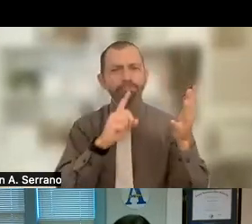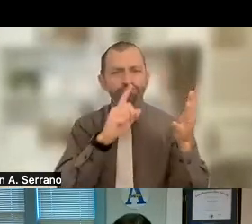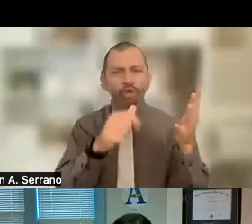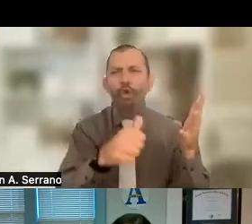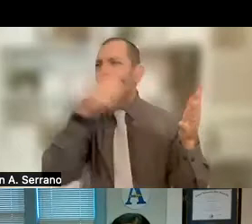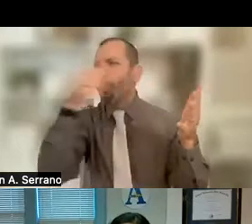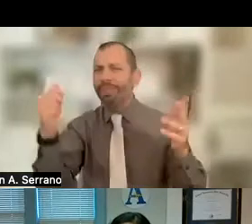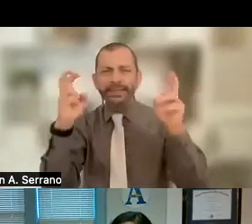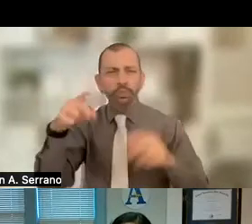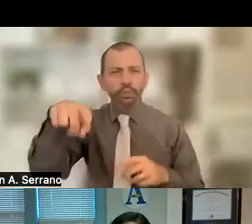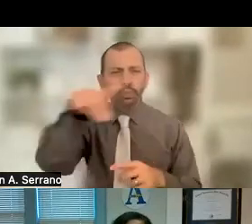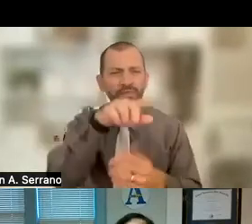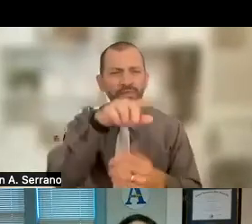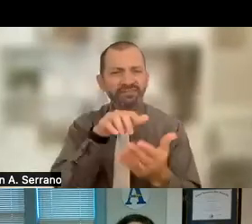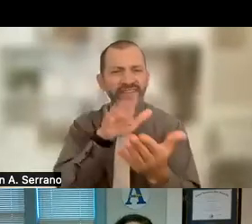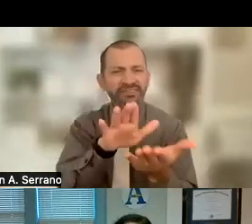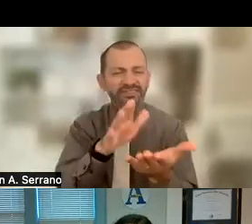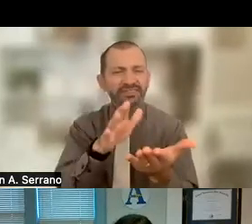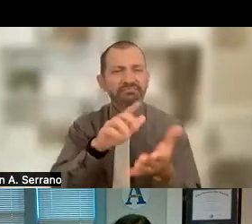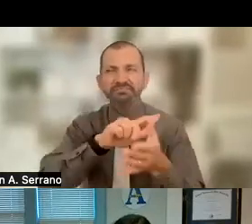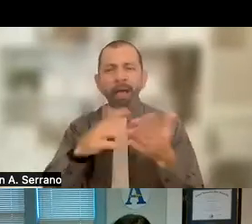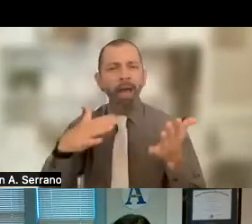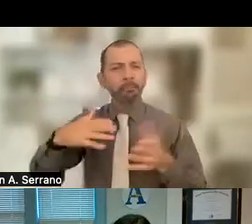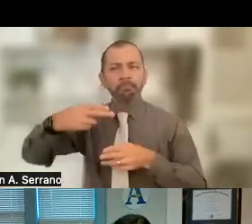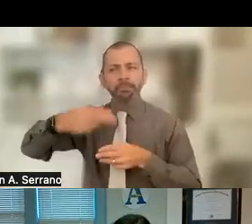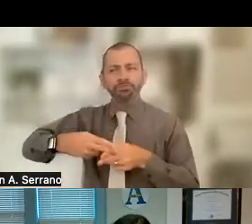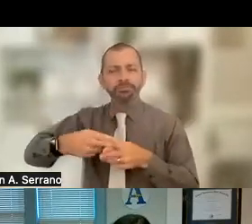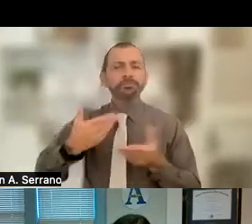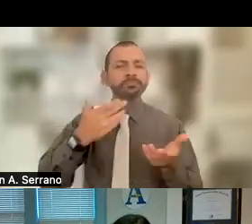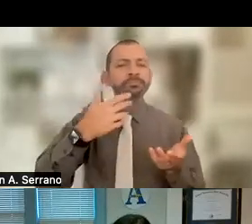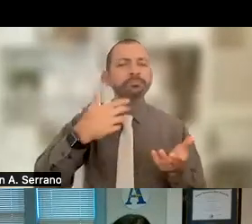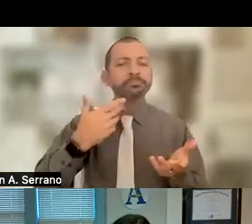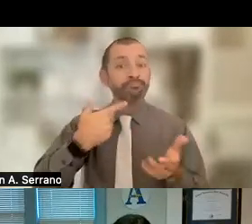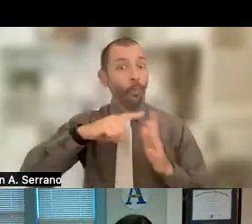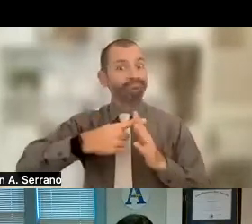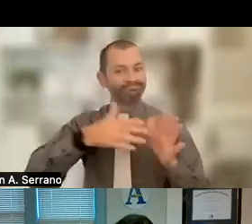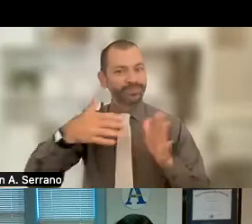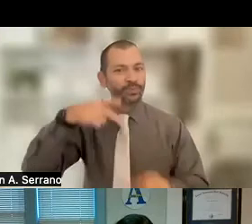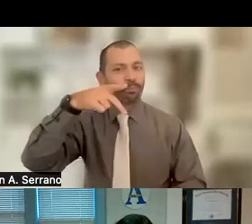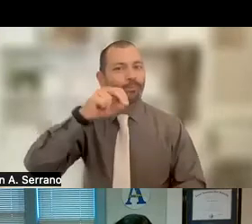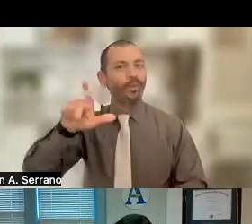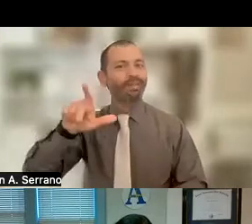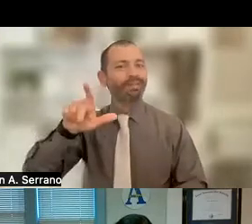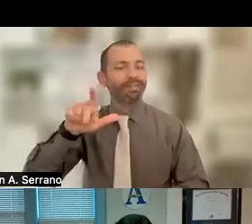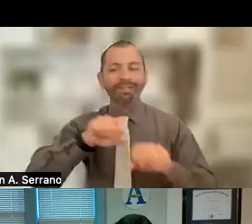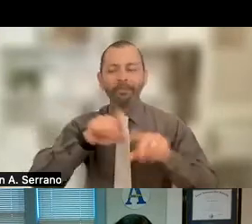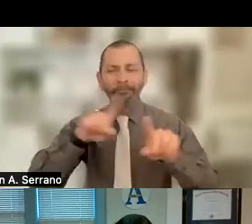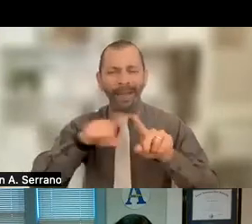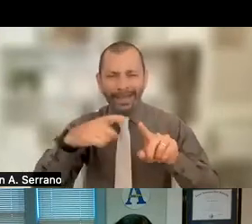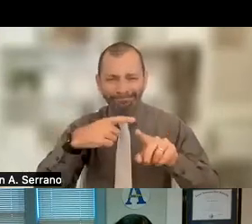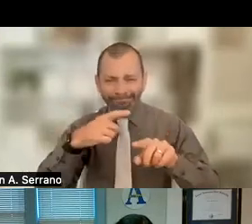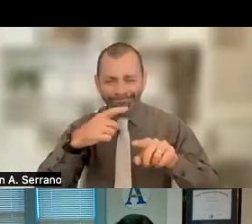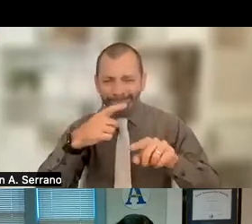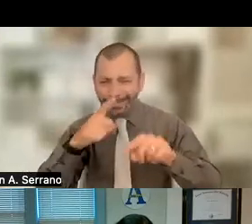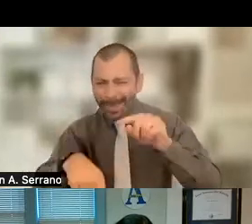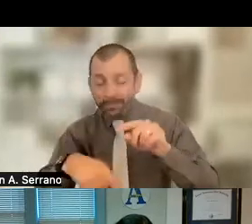I presented a number of different issues, but I'm sure this is not comprehensive. So you may have other issues on your radar that you'd like to include. To be able